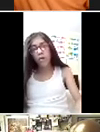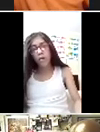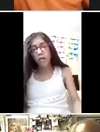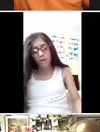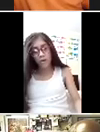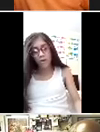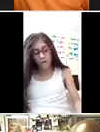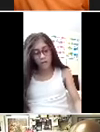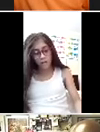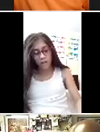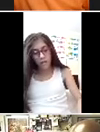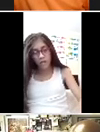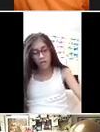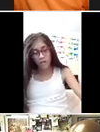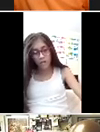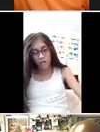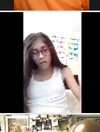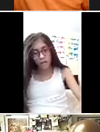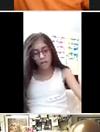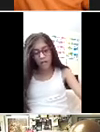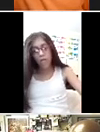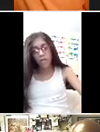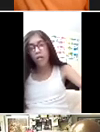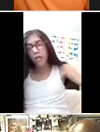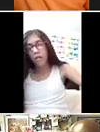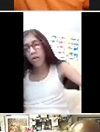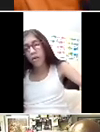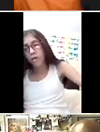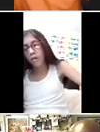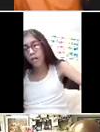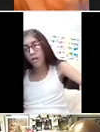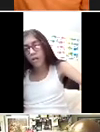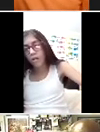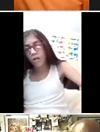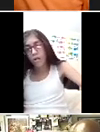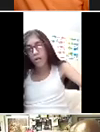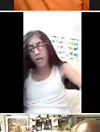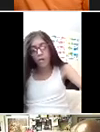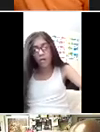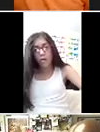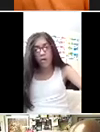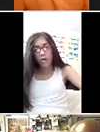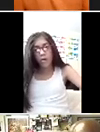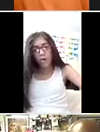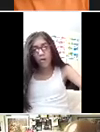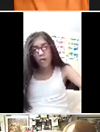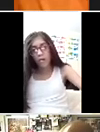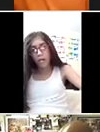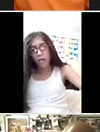Did we do the memory verses? We did. Okay. So yeah. We're in the introduction.